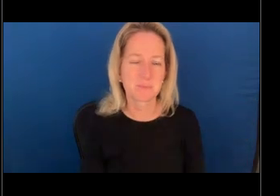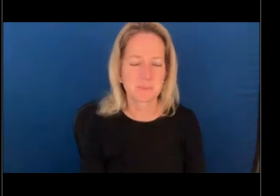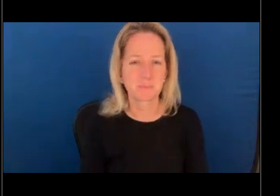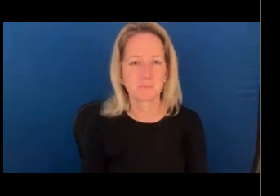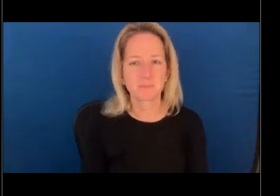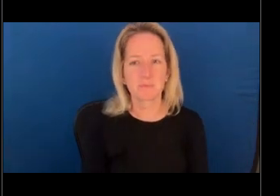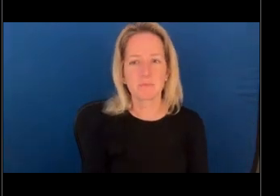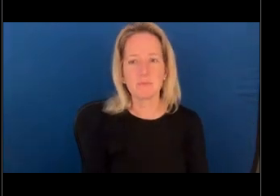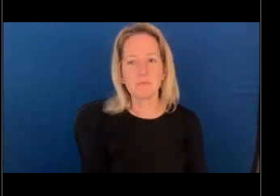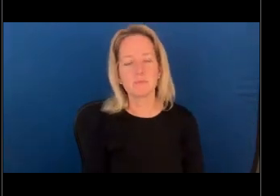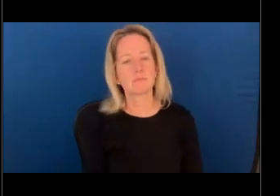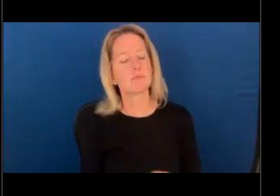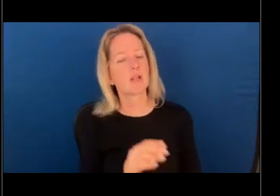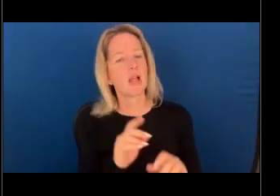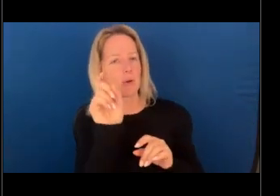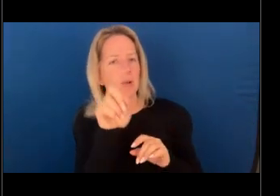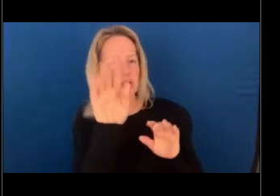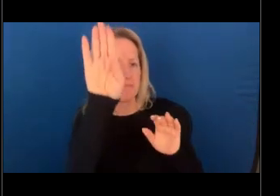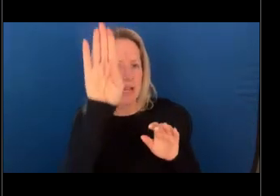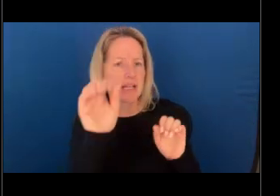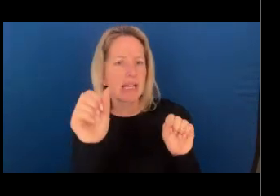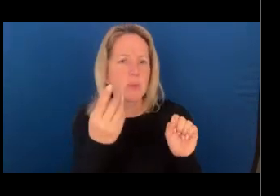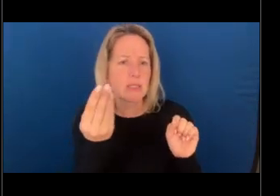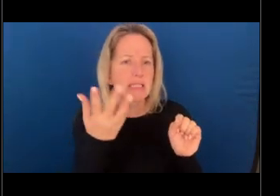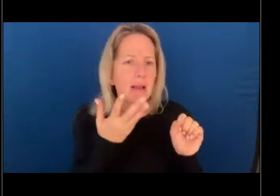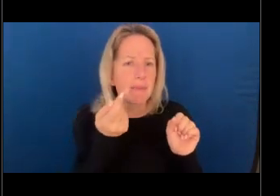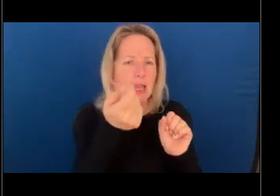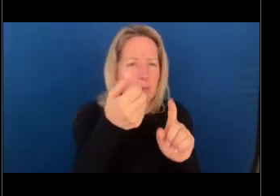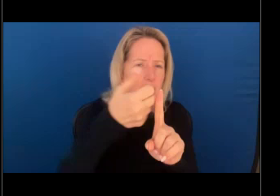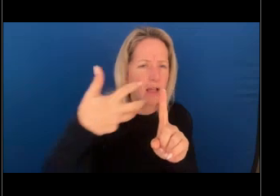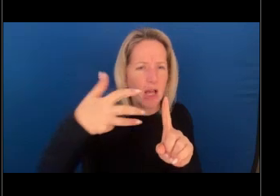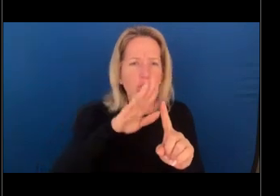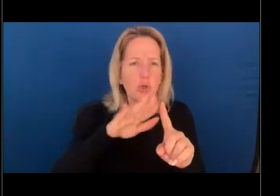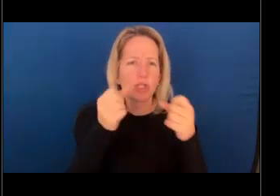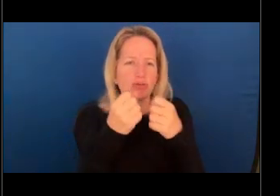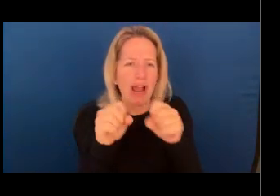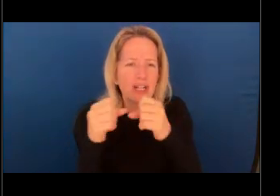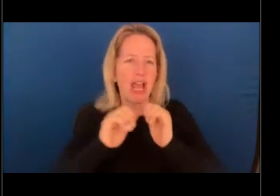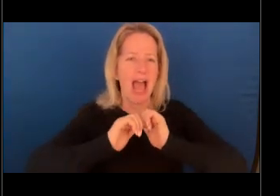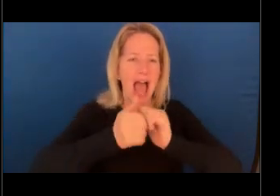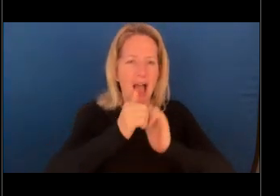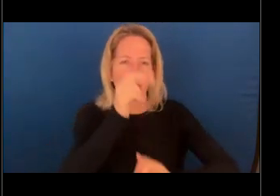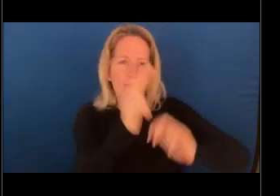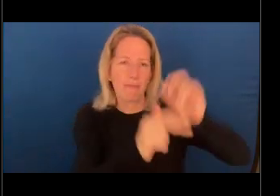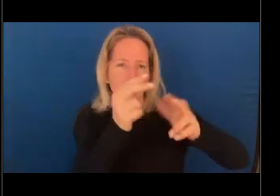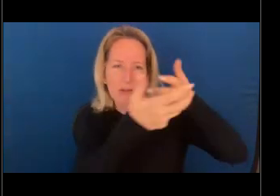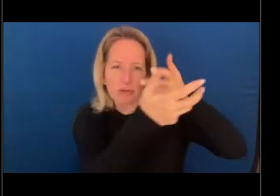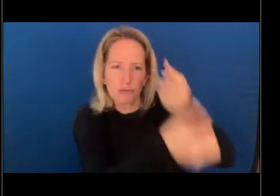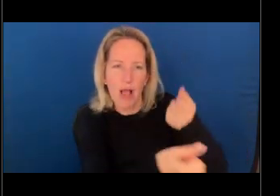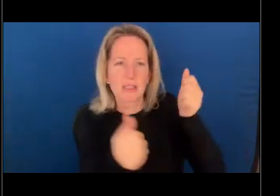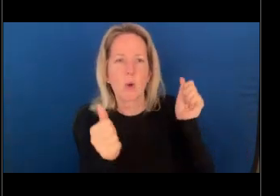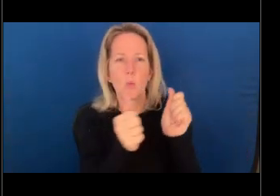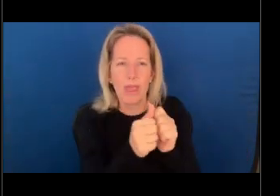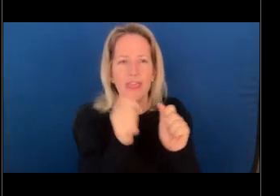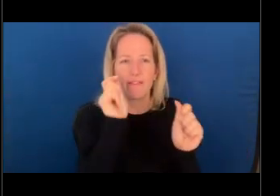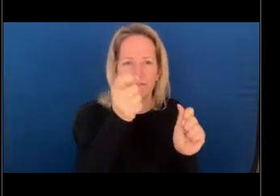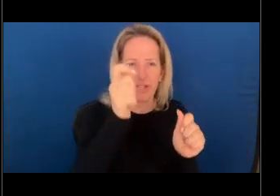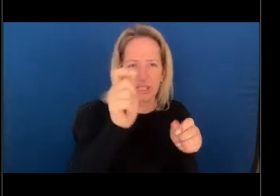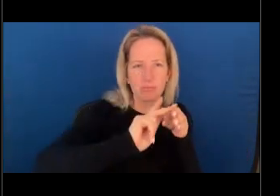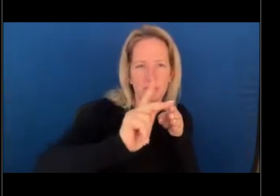Can you tell us a little bit about your strategy to build trust with the fishermen? Yeah, as I